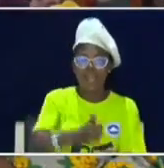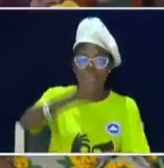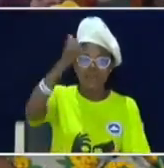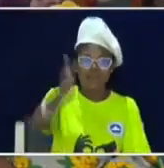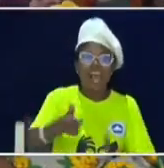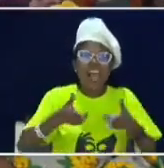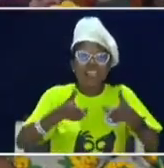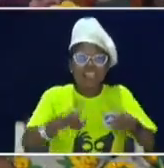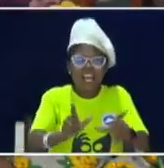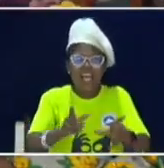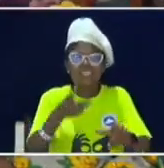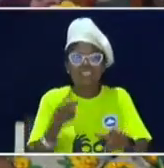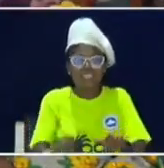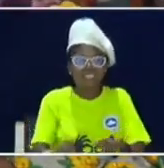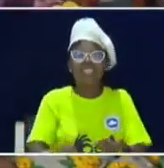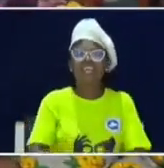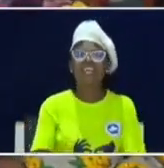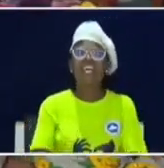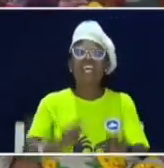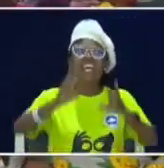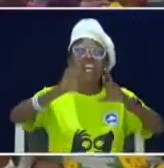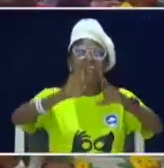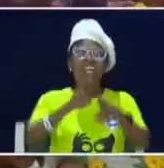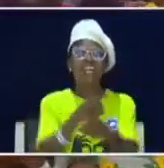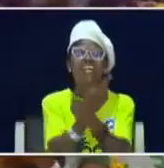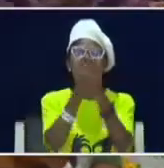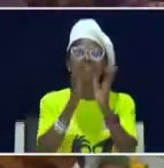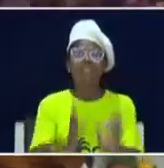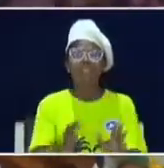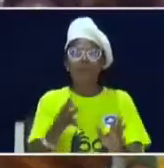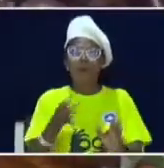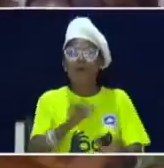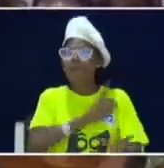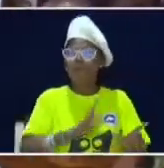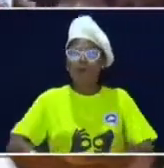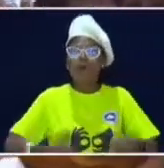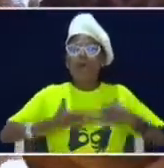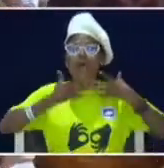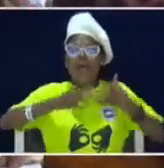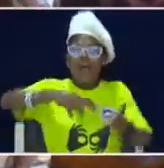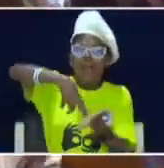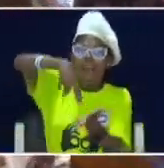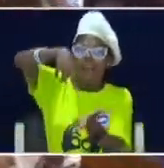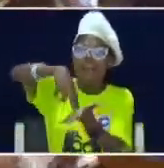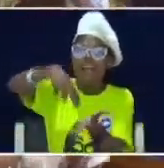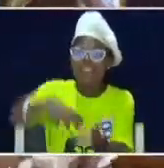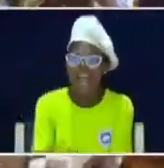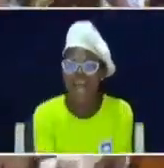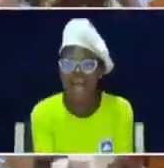Let the redeemed of the Lord rise to their feet and give the Lord a